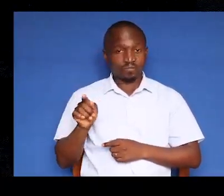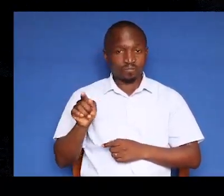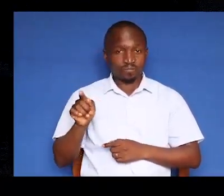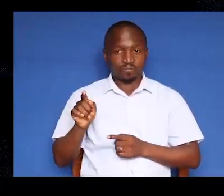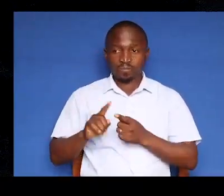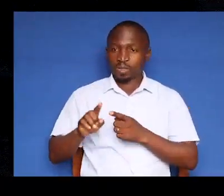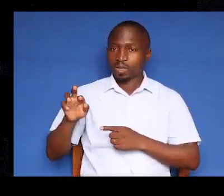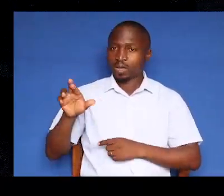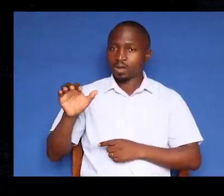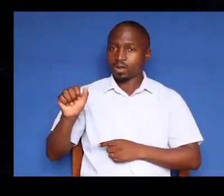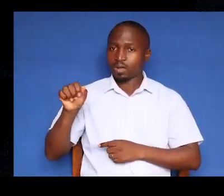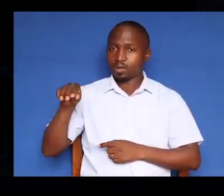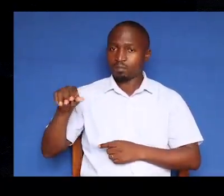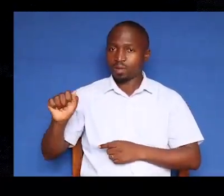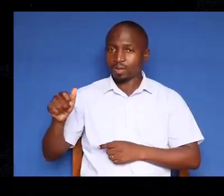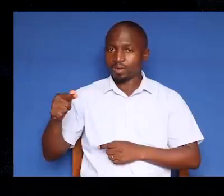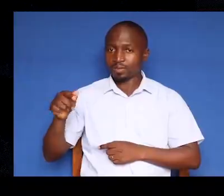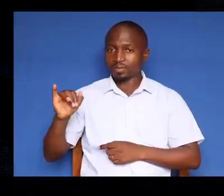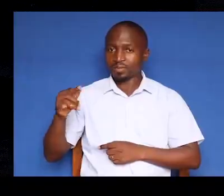which is Ramatita,